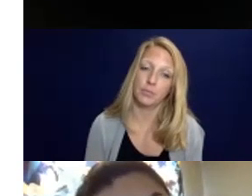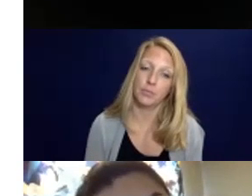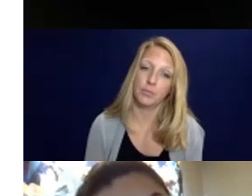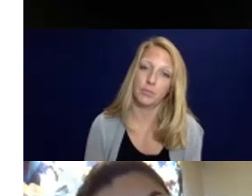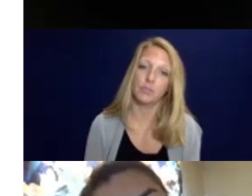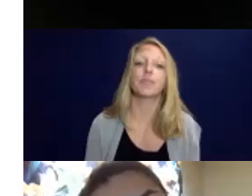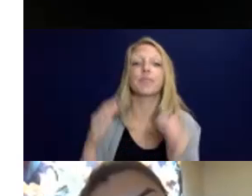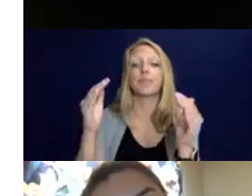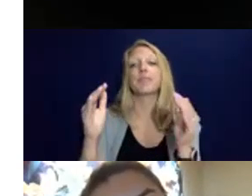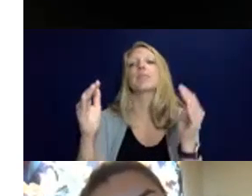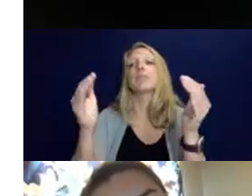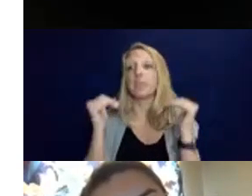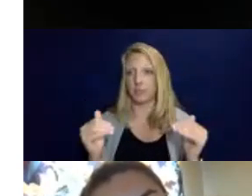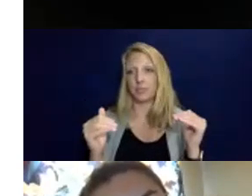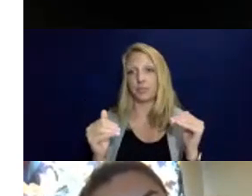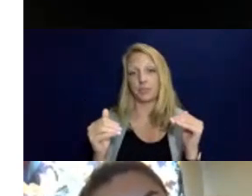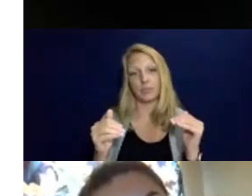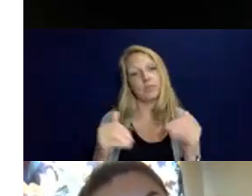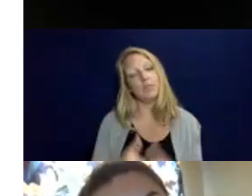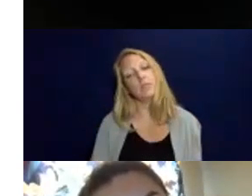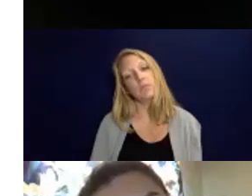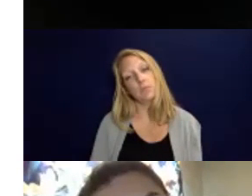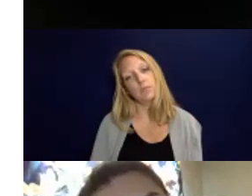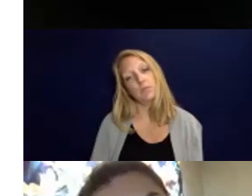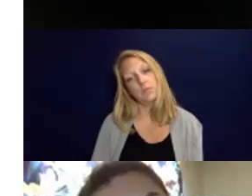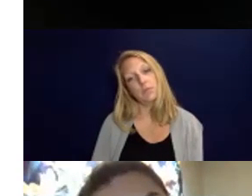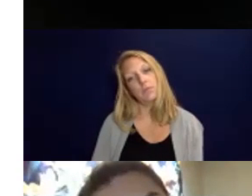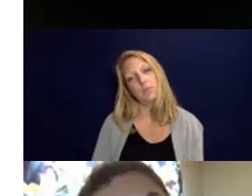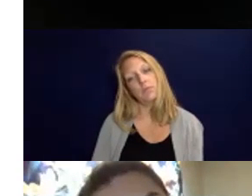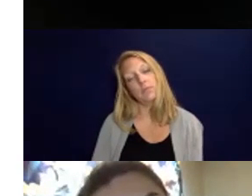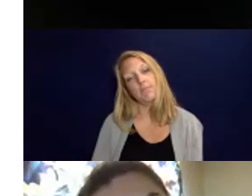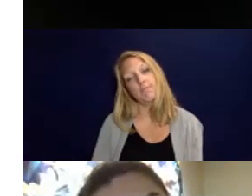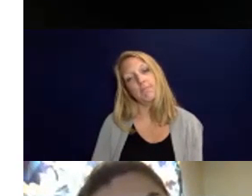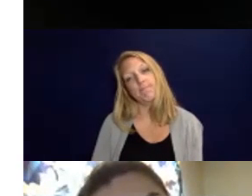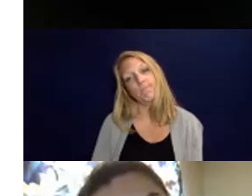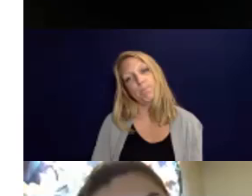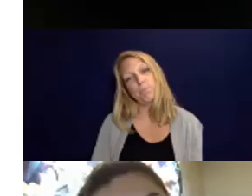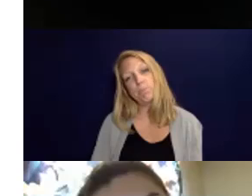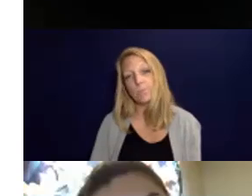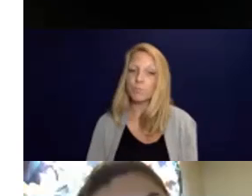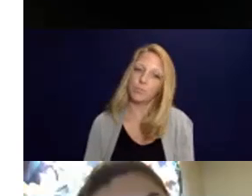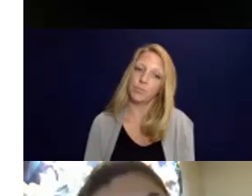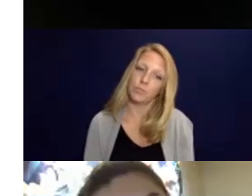Moving down, the next scenario. Oh, let me clear this.